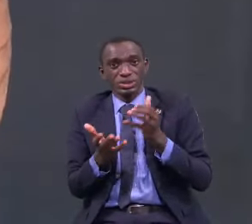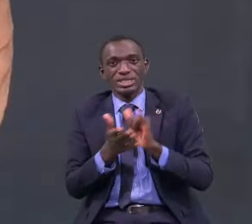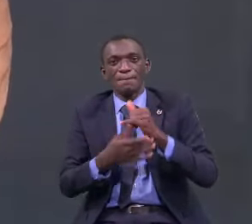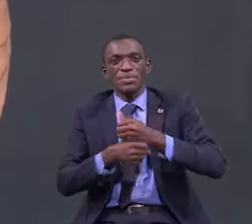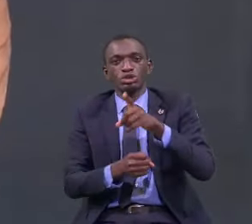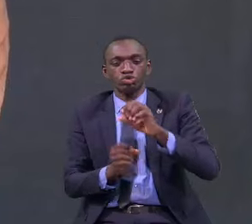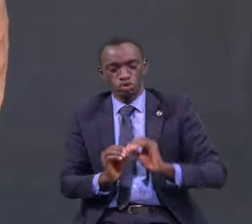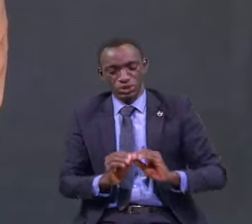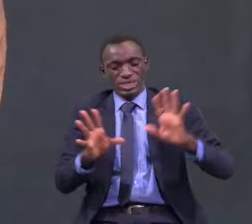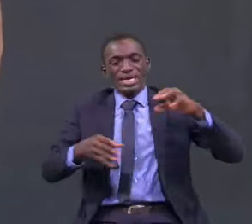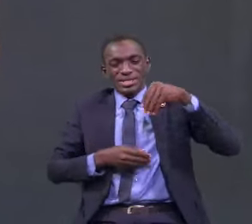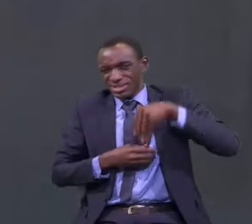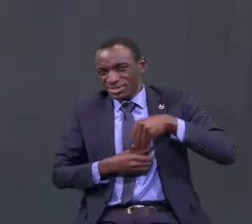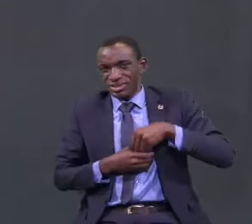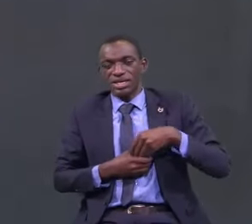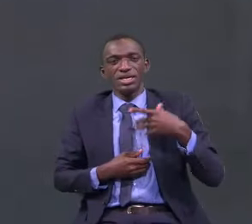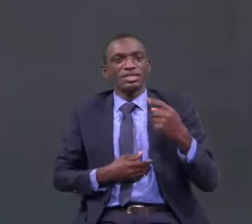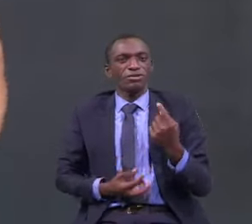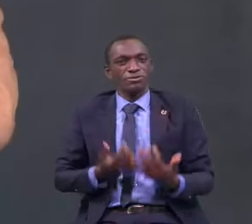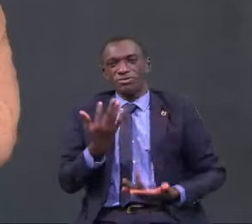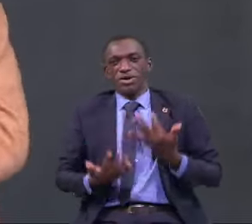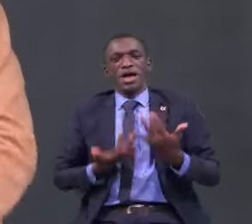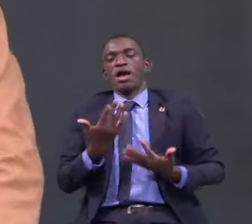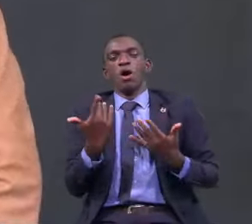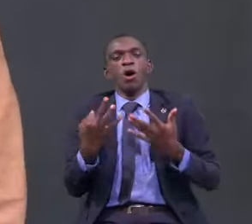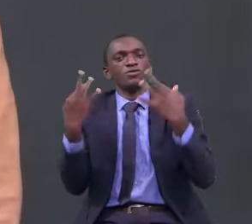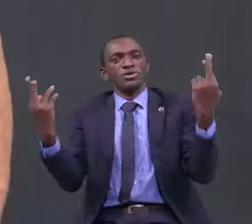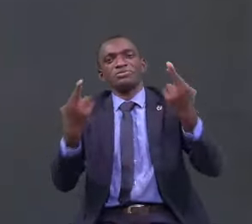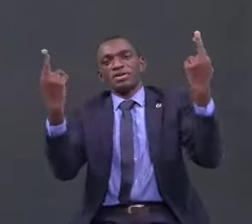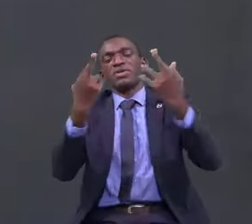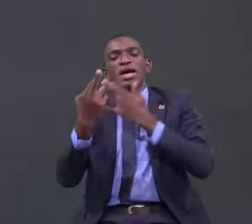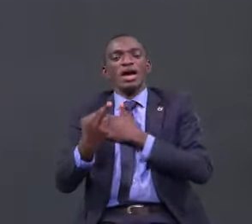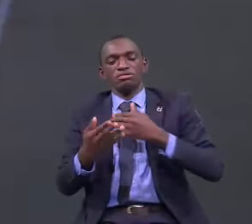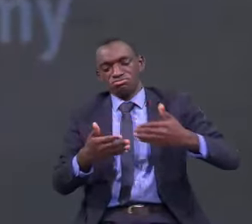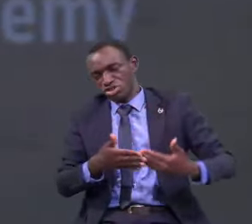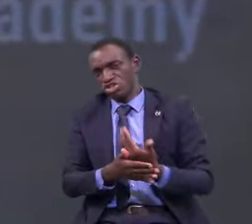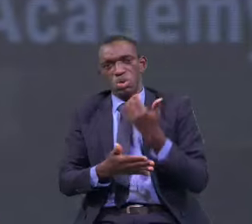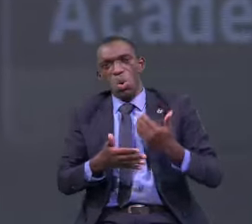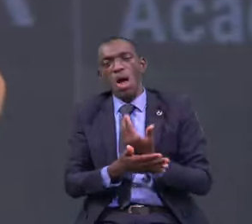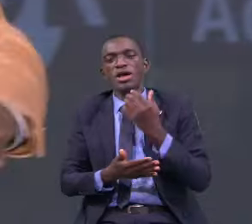The fire of revival, renewal is always burning in your heart.